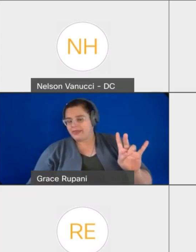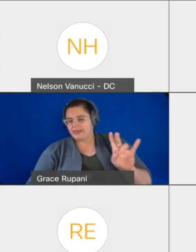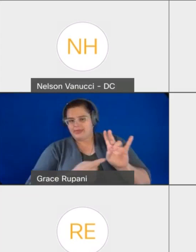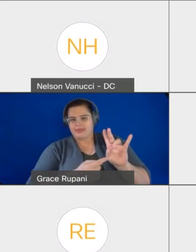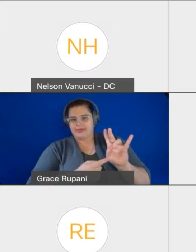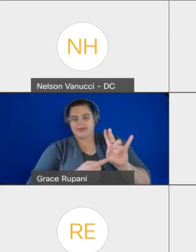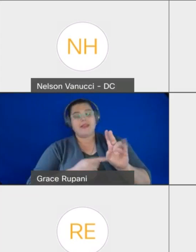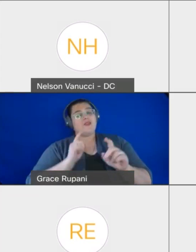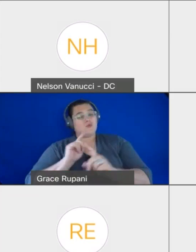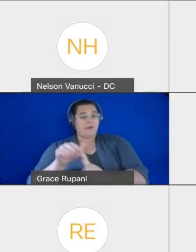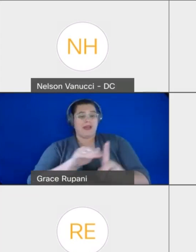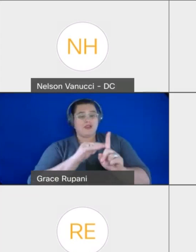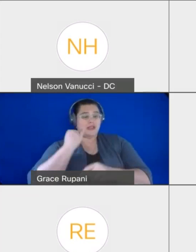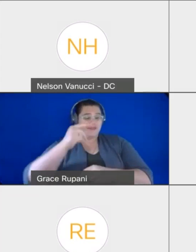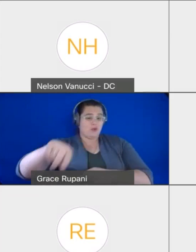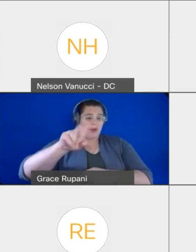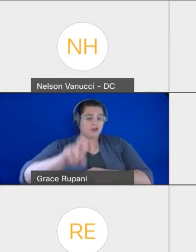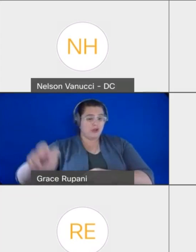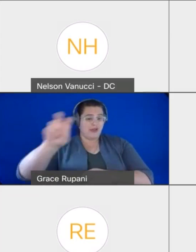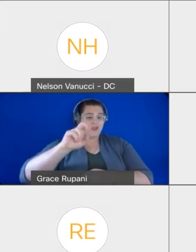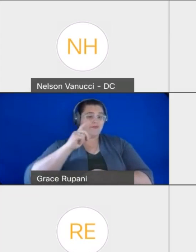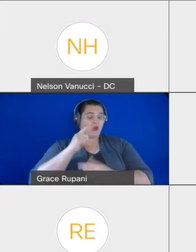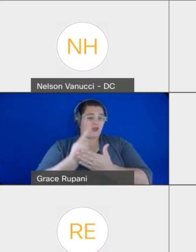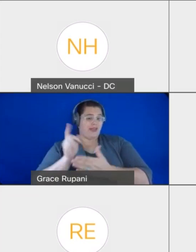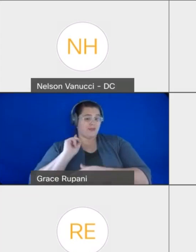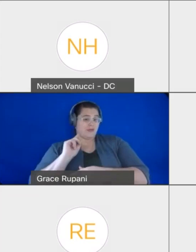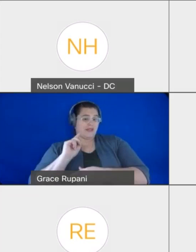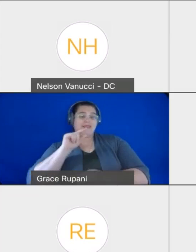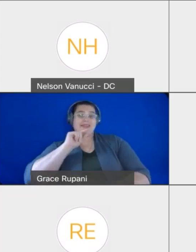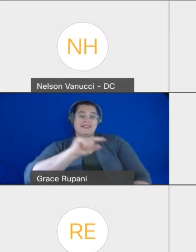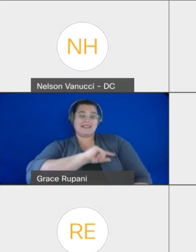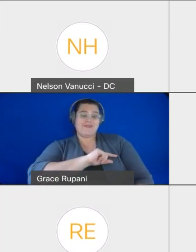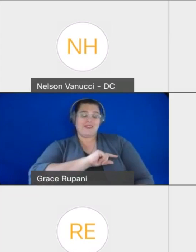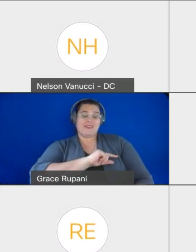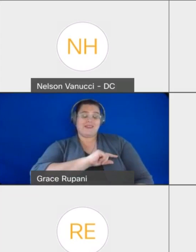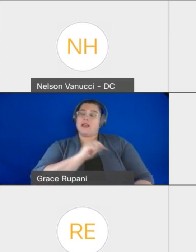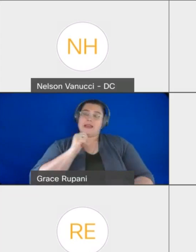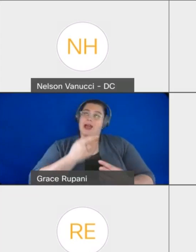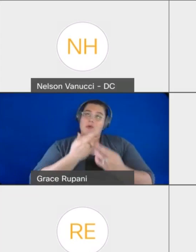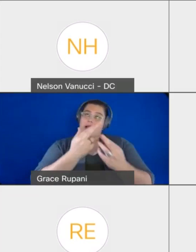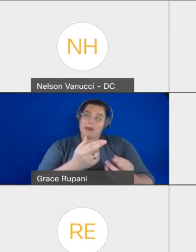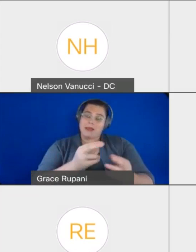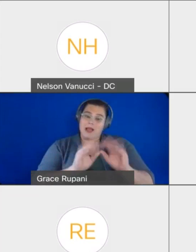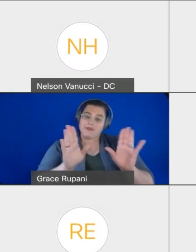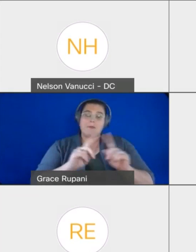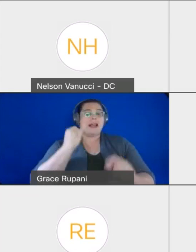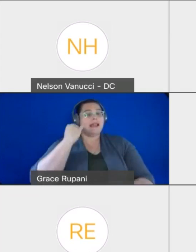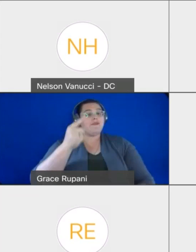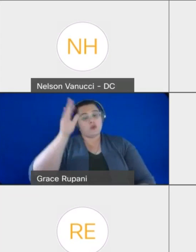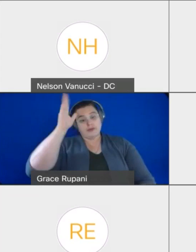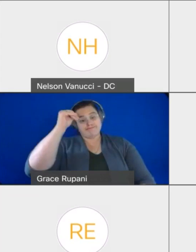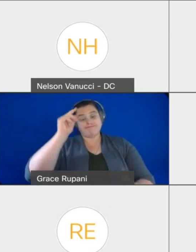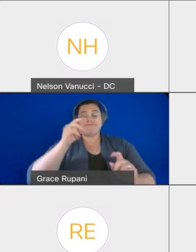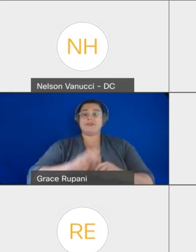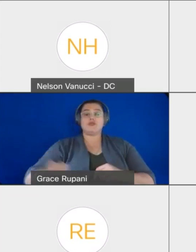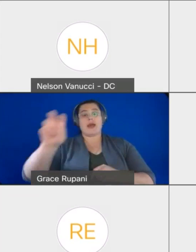for Thanksgiving, which was not recommended, but if you were, and you traveled to one of those hot